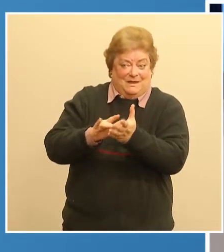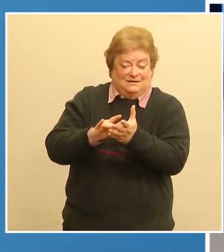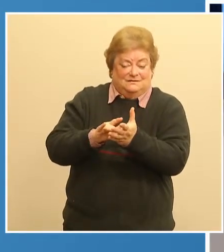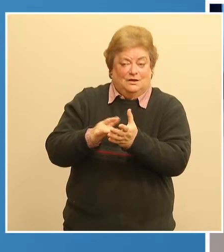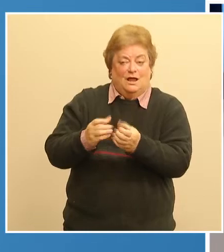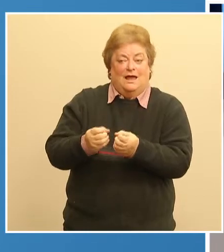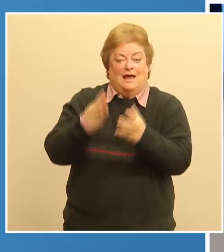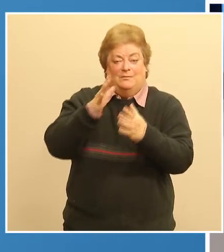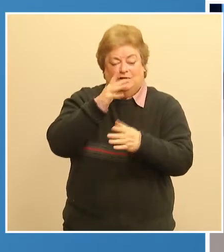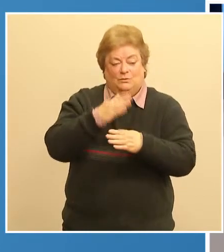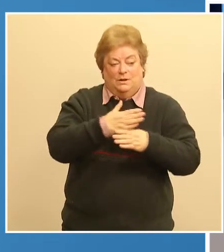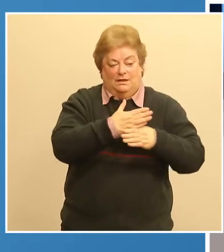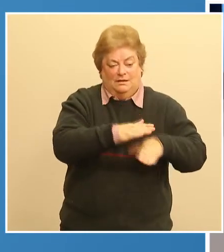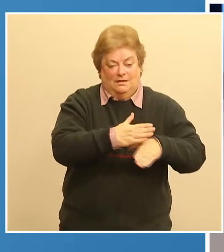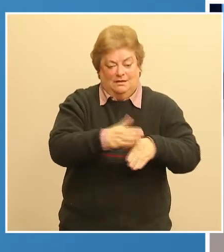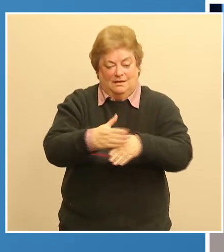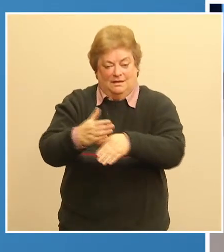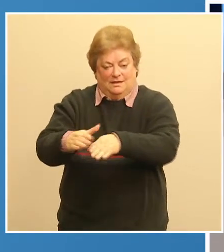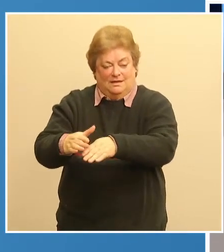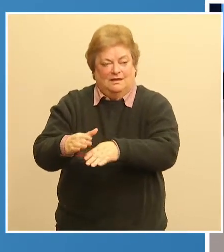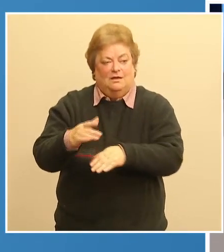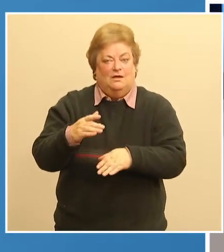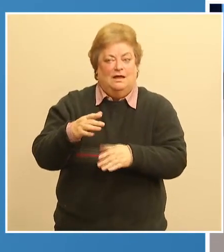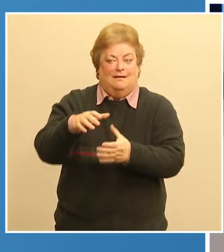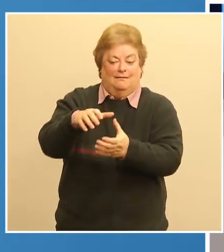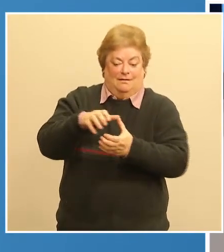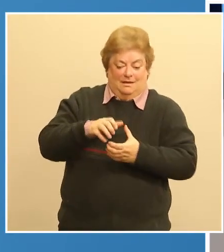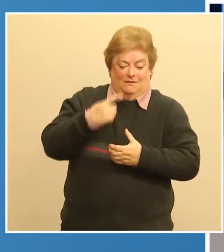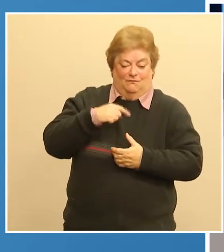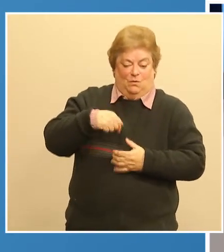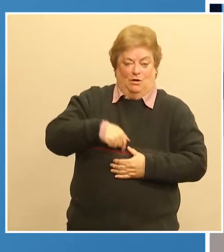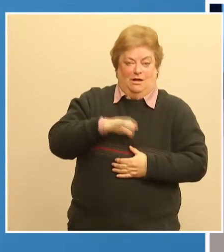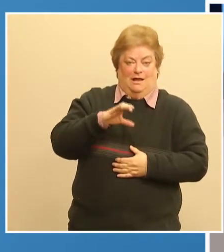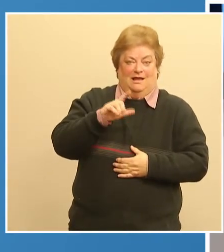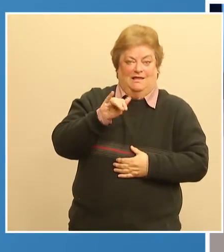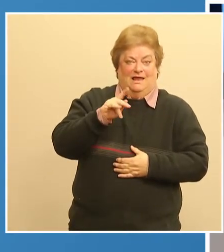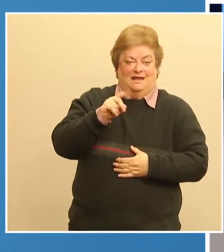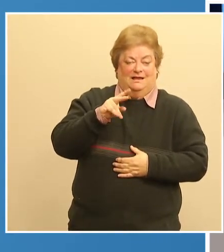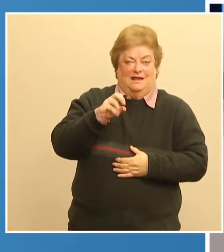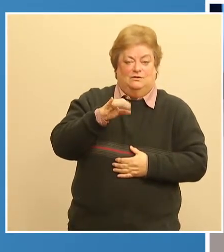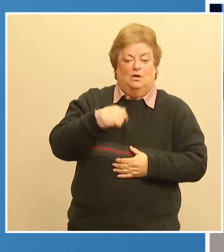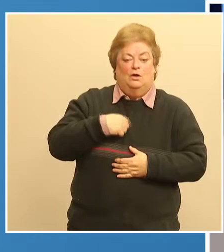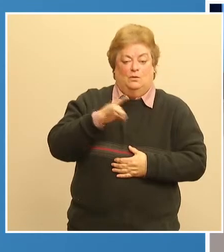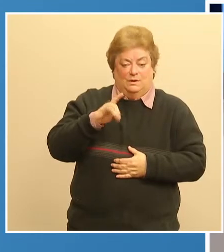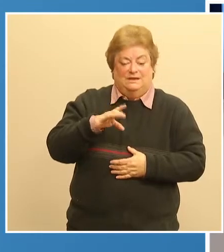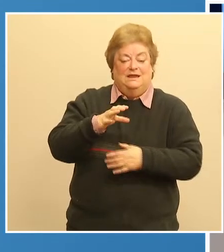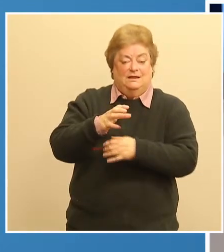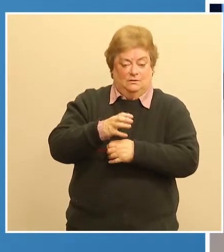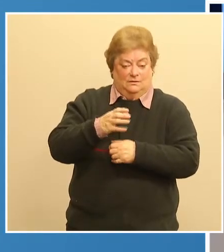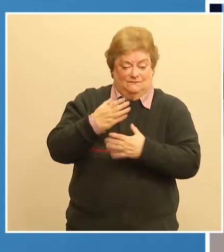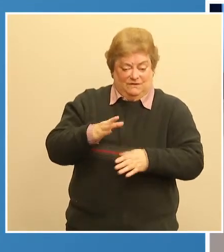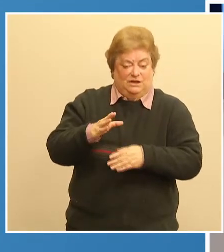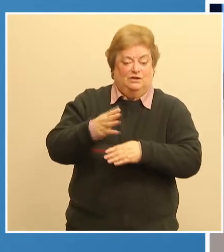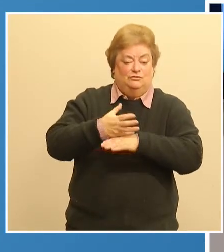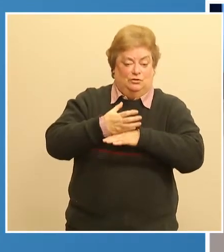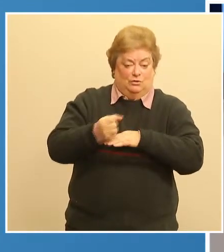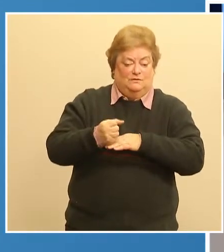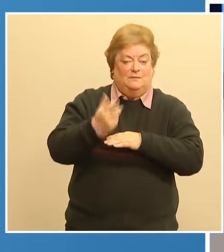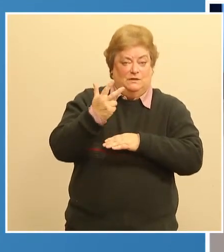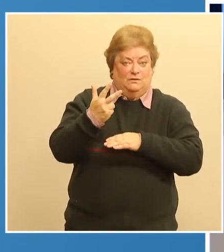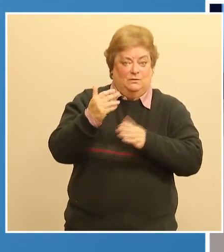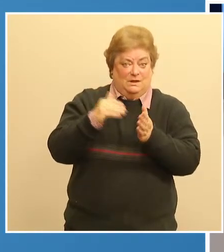much allocation of Johnson & Johnson we will get. We did use the 3,000 doses that we received to